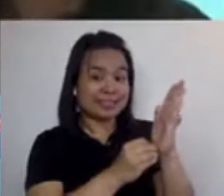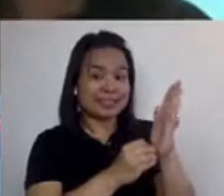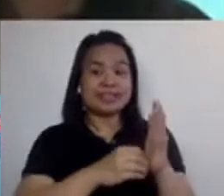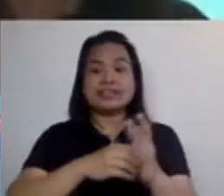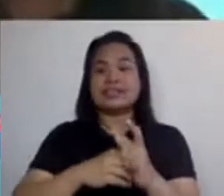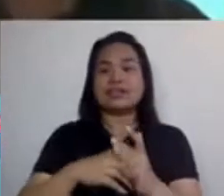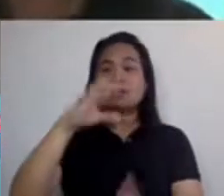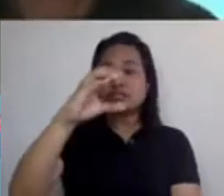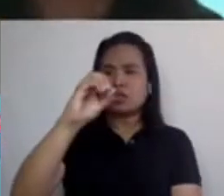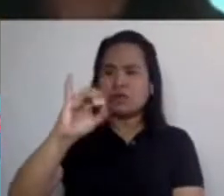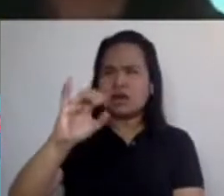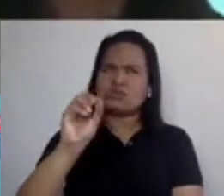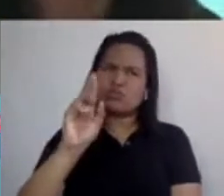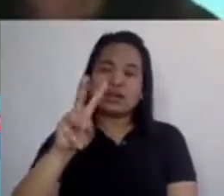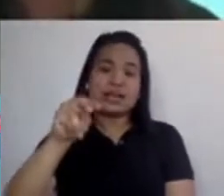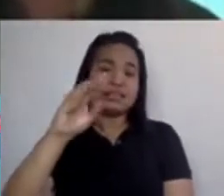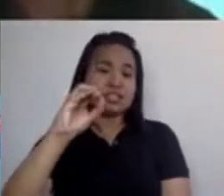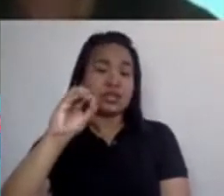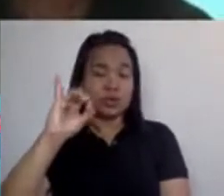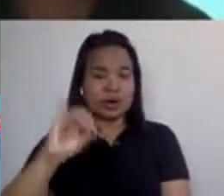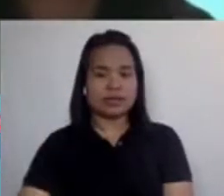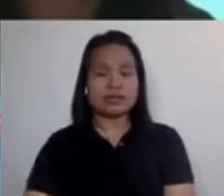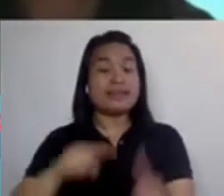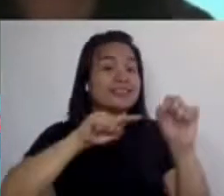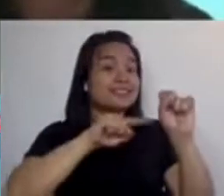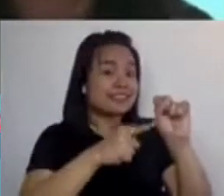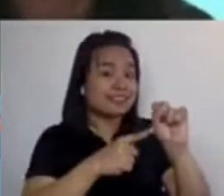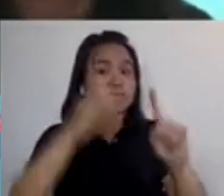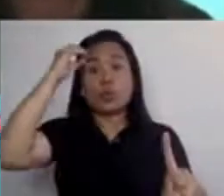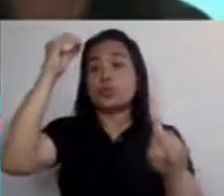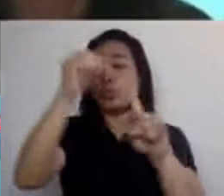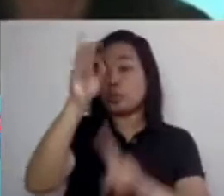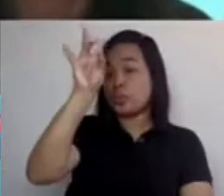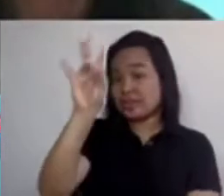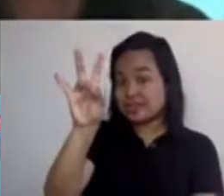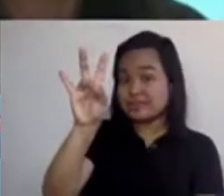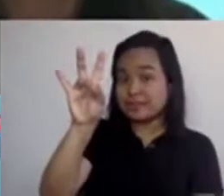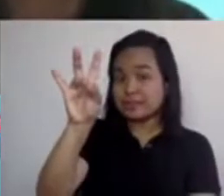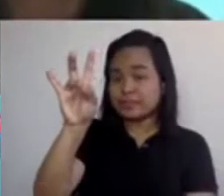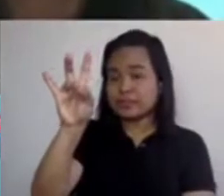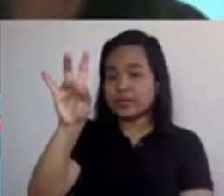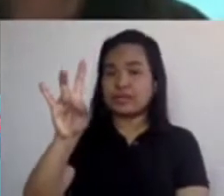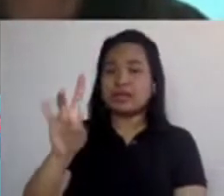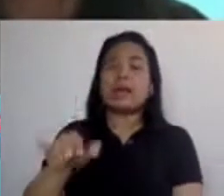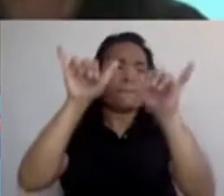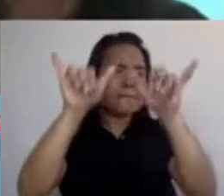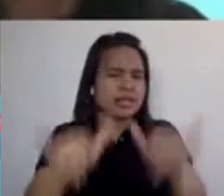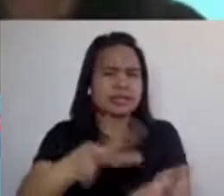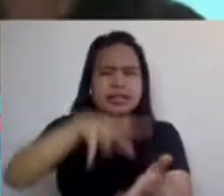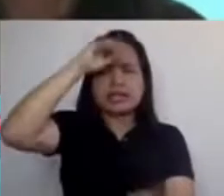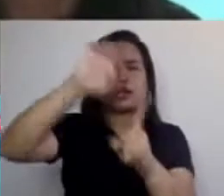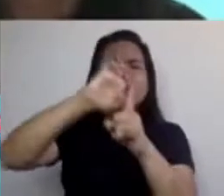we will start here at Objective 7. So Objective 7 is on the maintained learning environment that nurture and